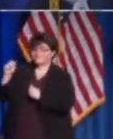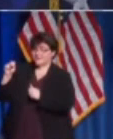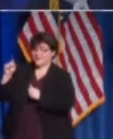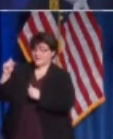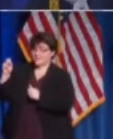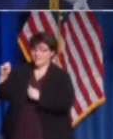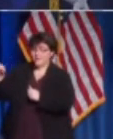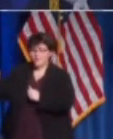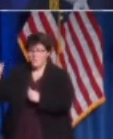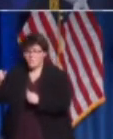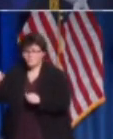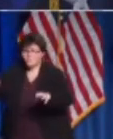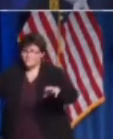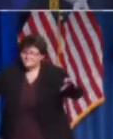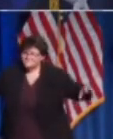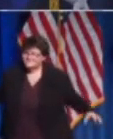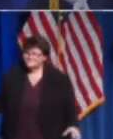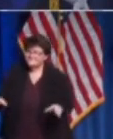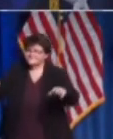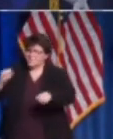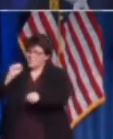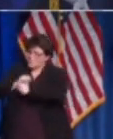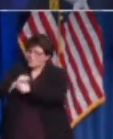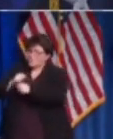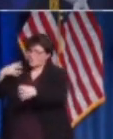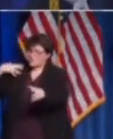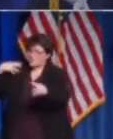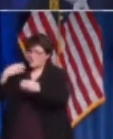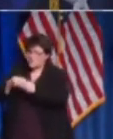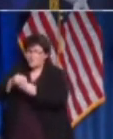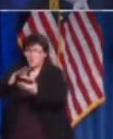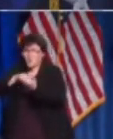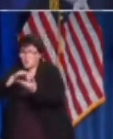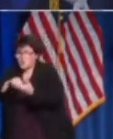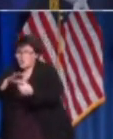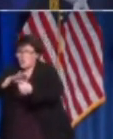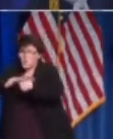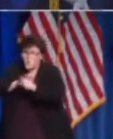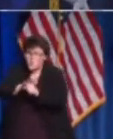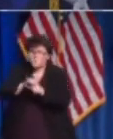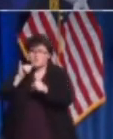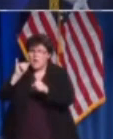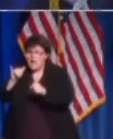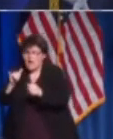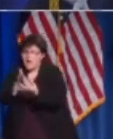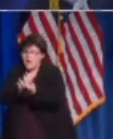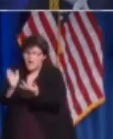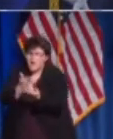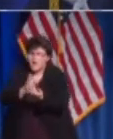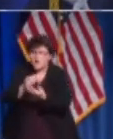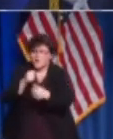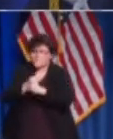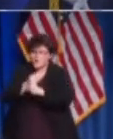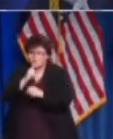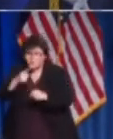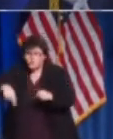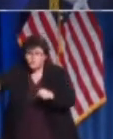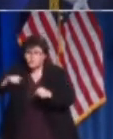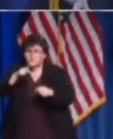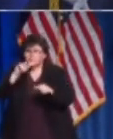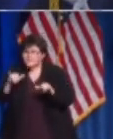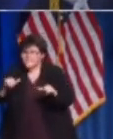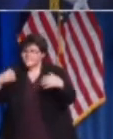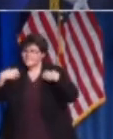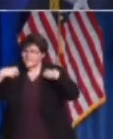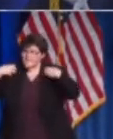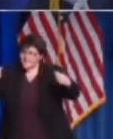We learned through COVID that we want to make sure the health care is available for everybody. And Sean's going to be